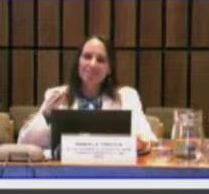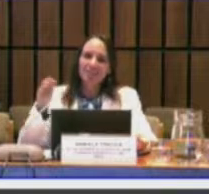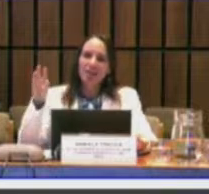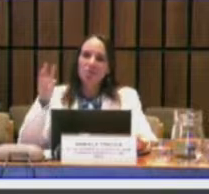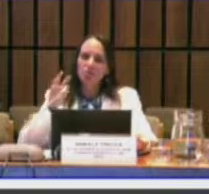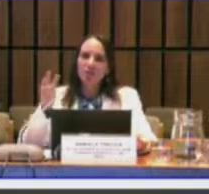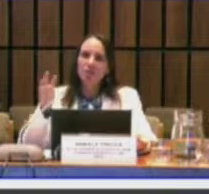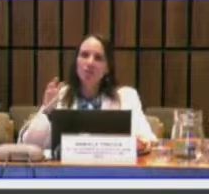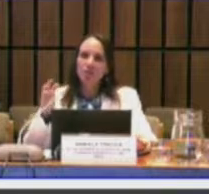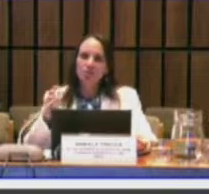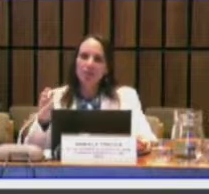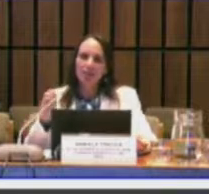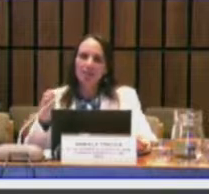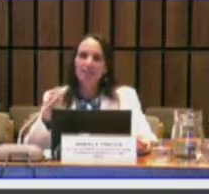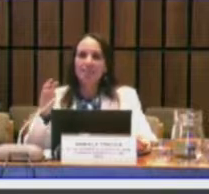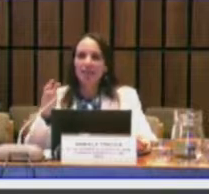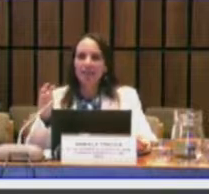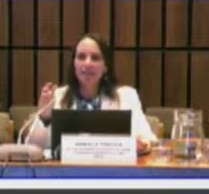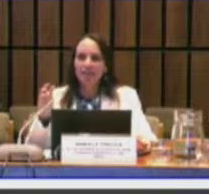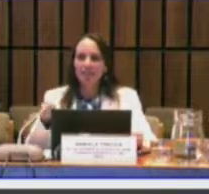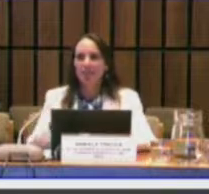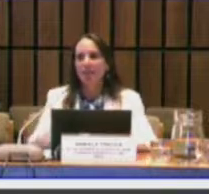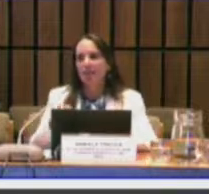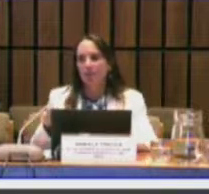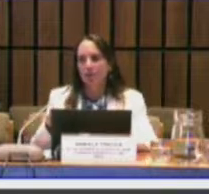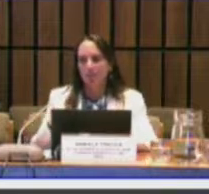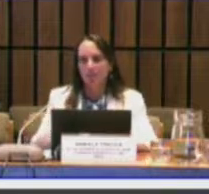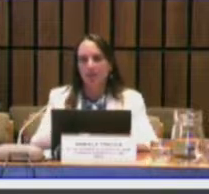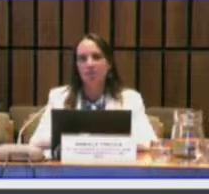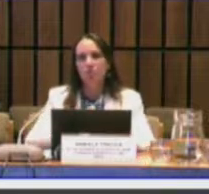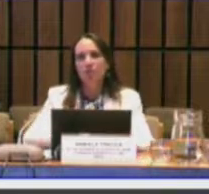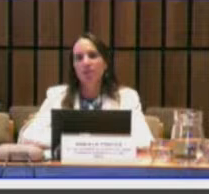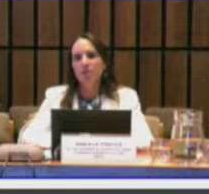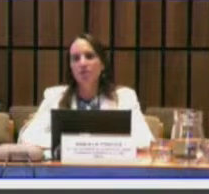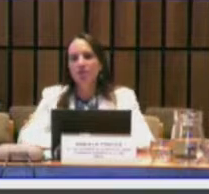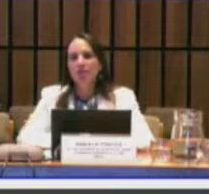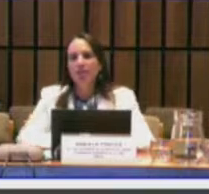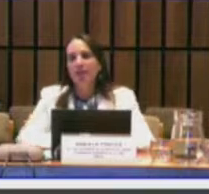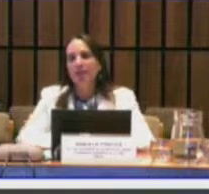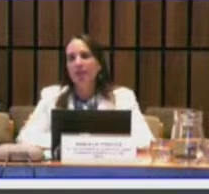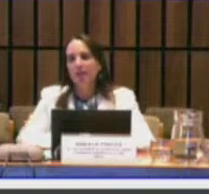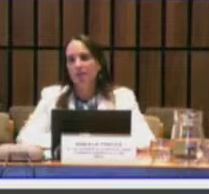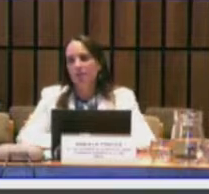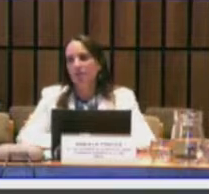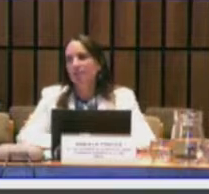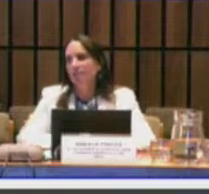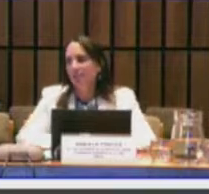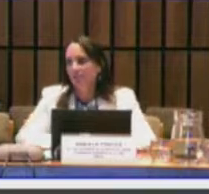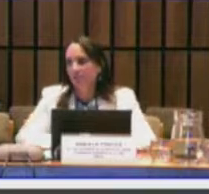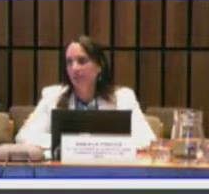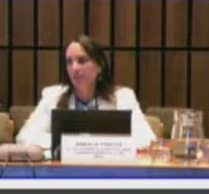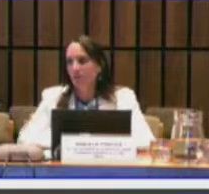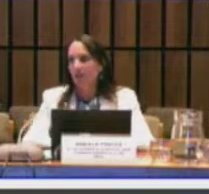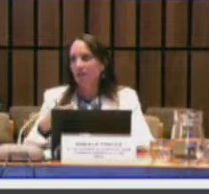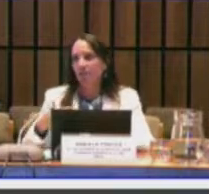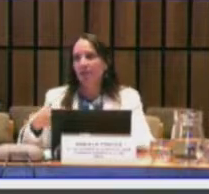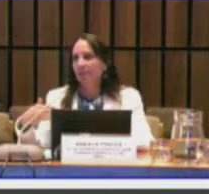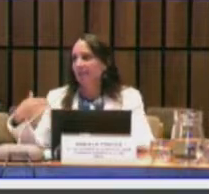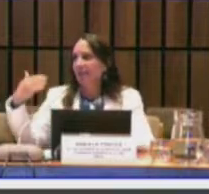show information from the surveys. Now, we assume